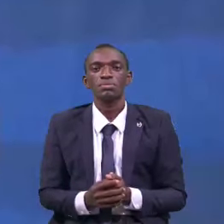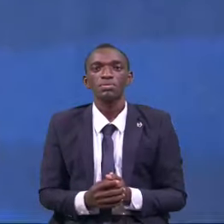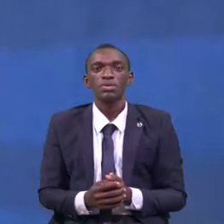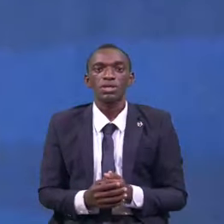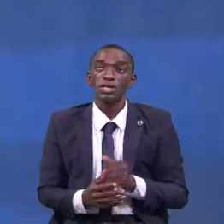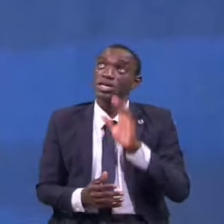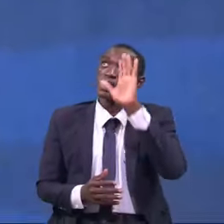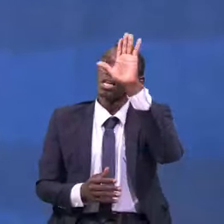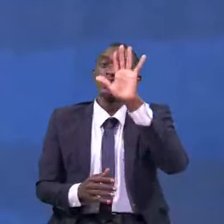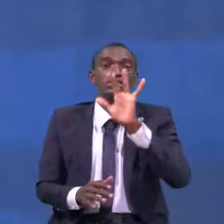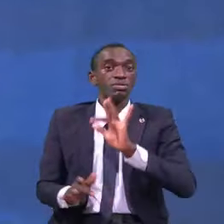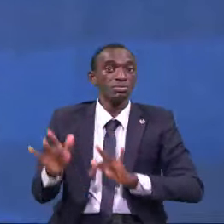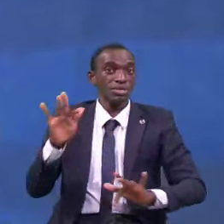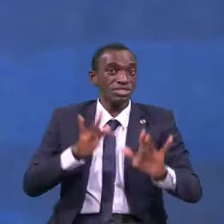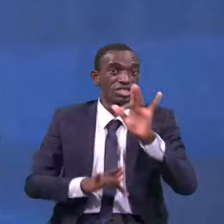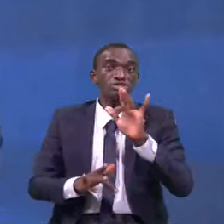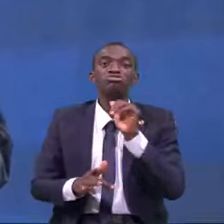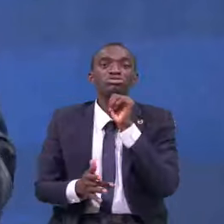His compassions fail not.